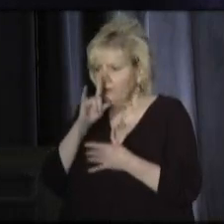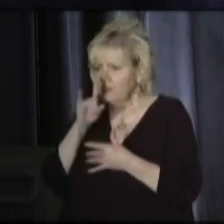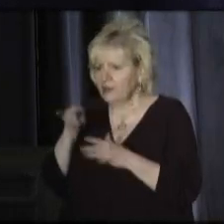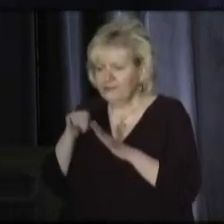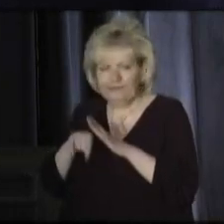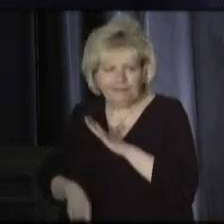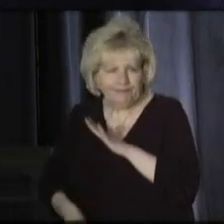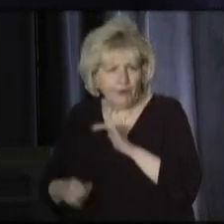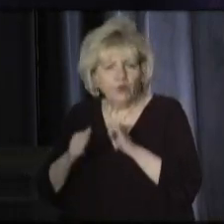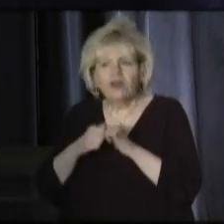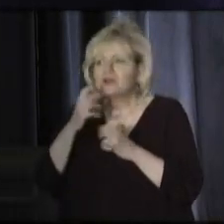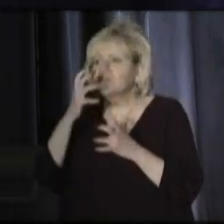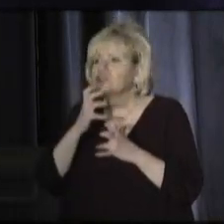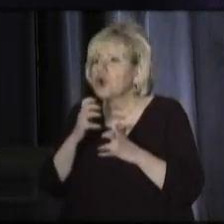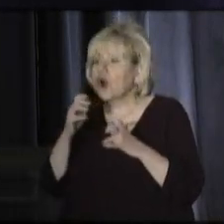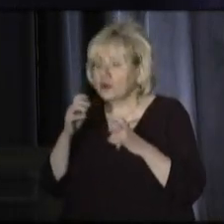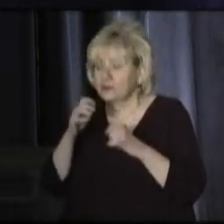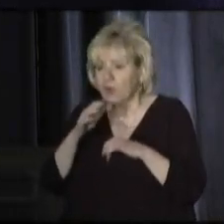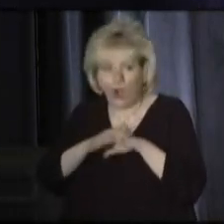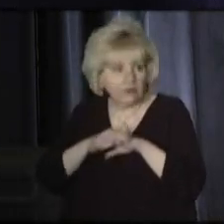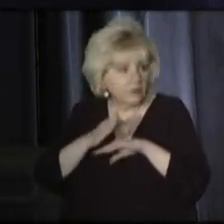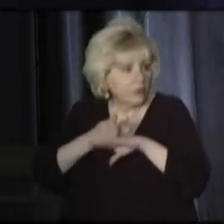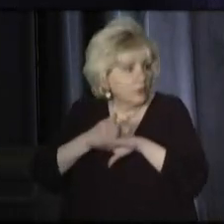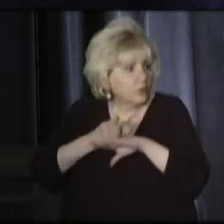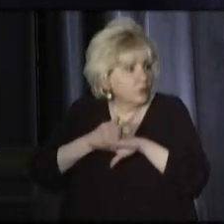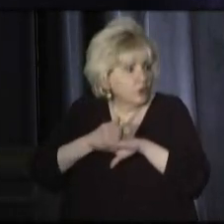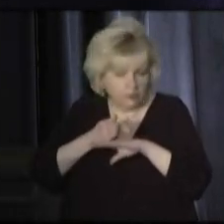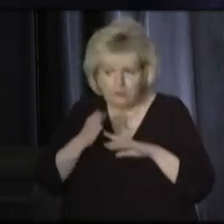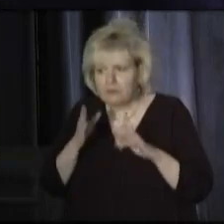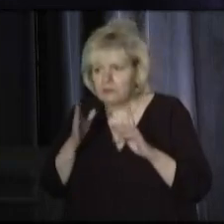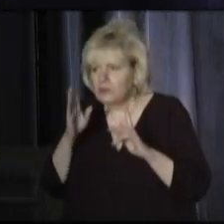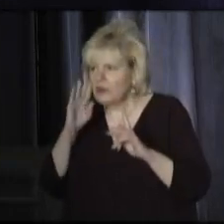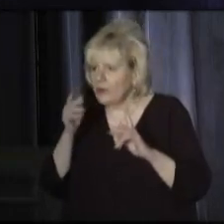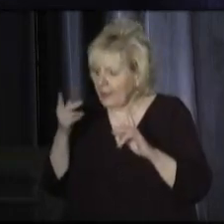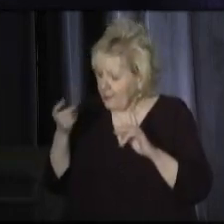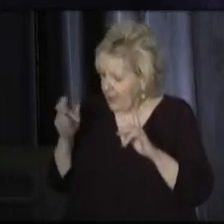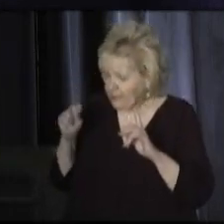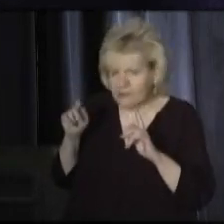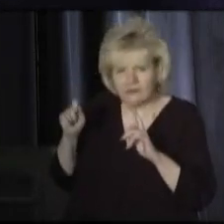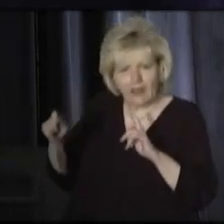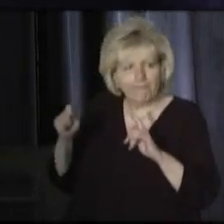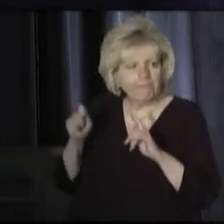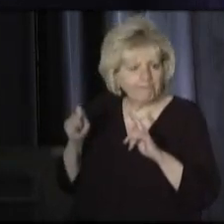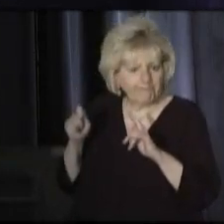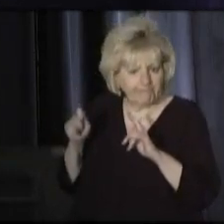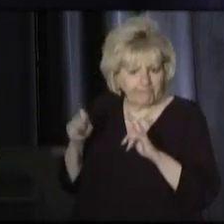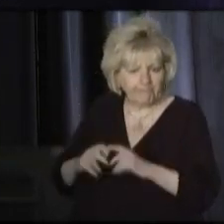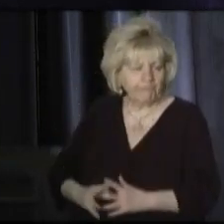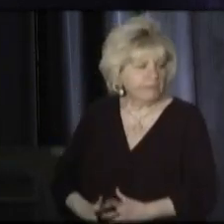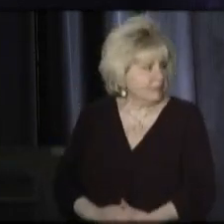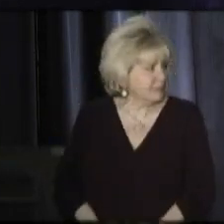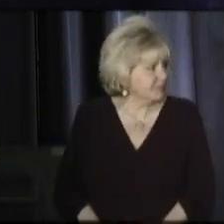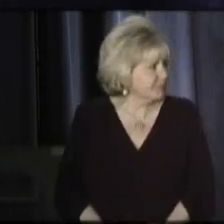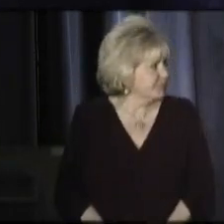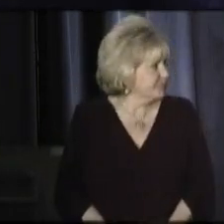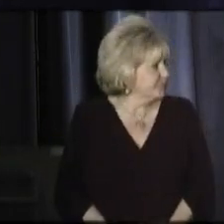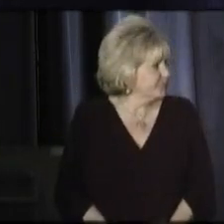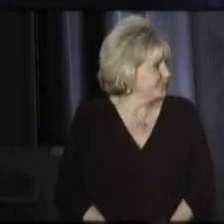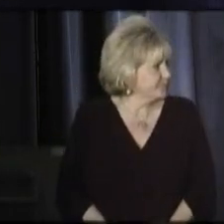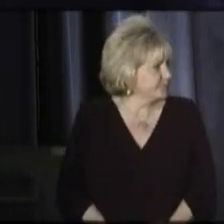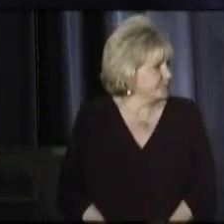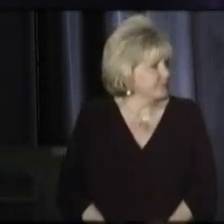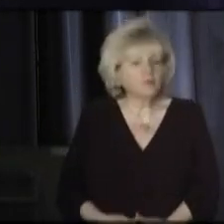not true, as proven by our yearbooks. But really, I didn't know. I didn't remember her at all. She had